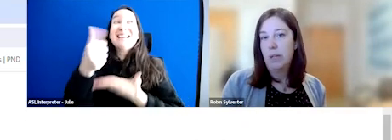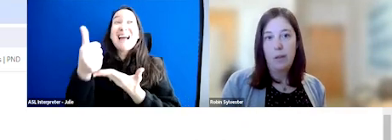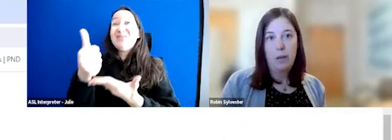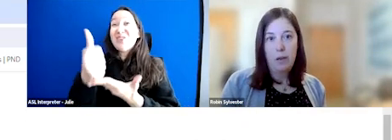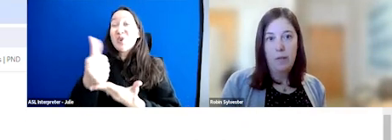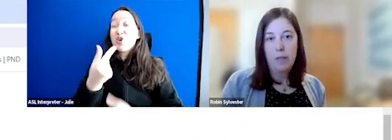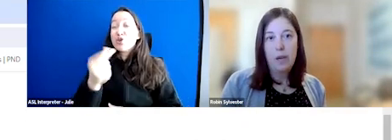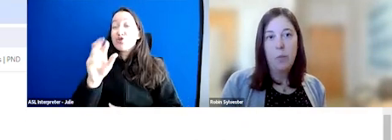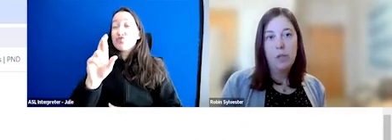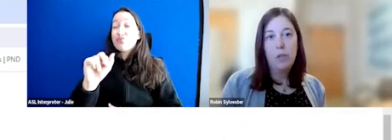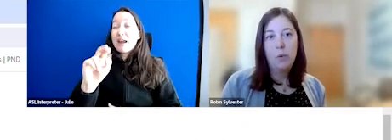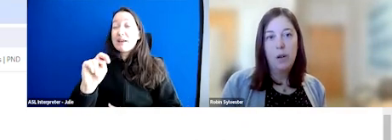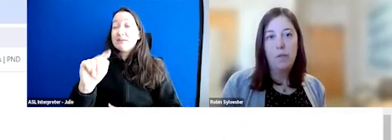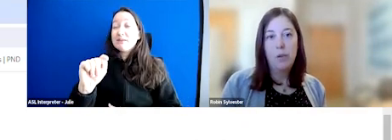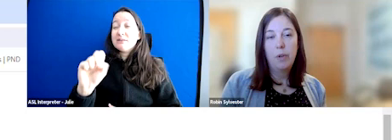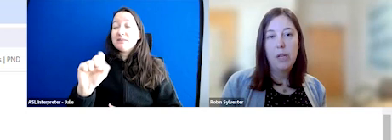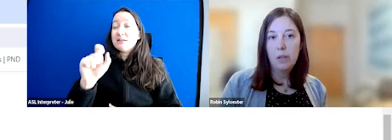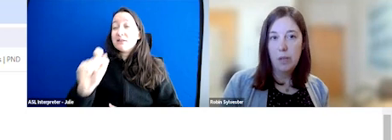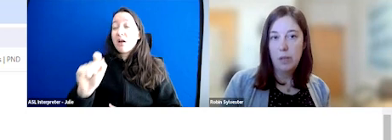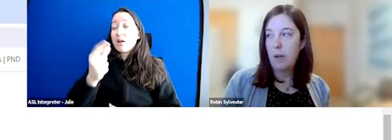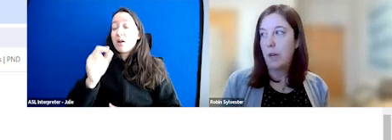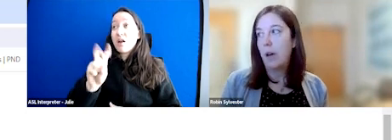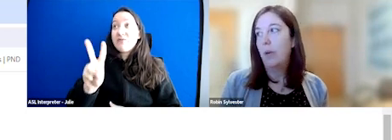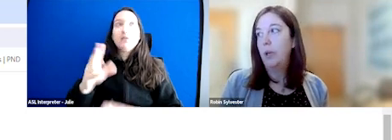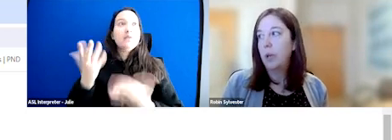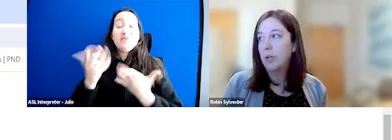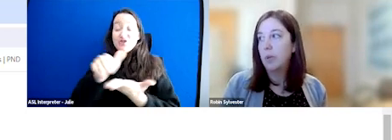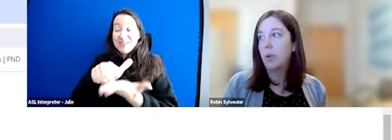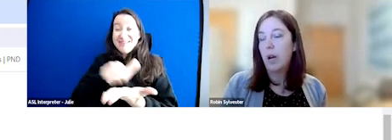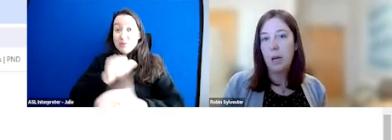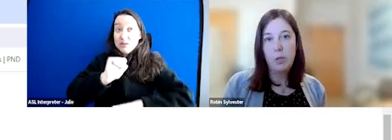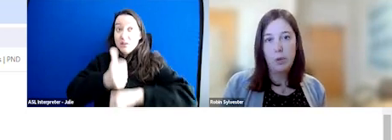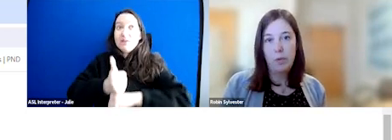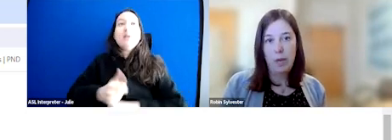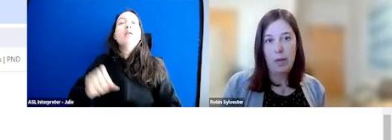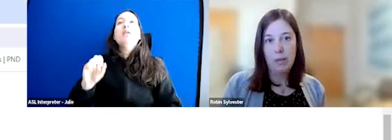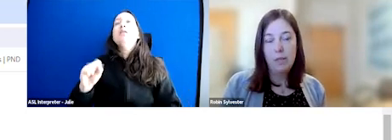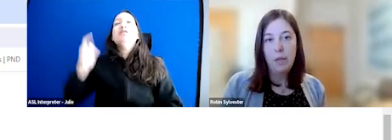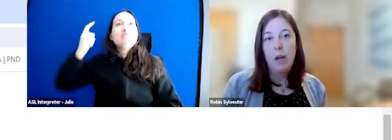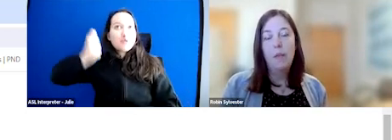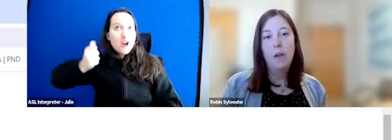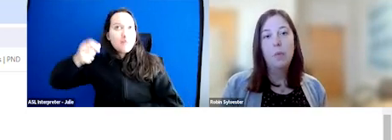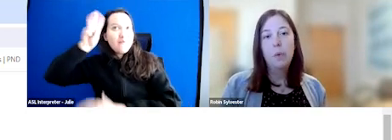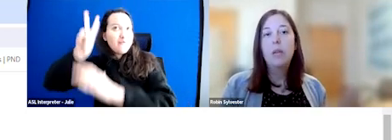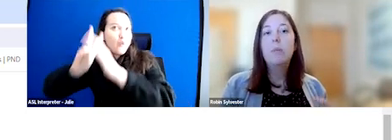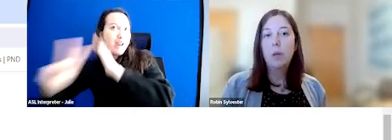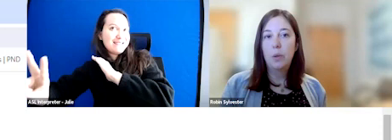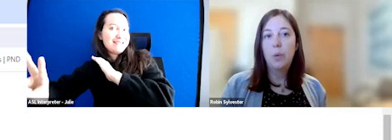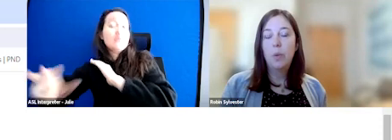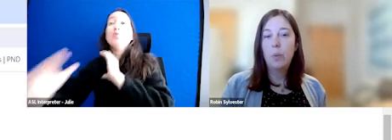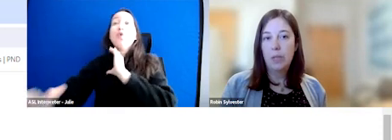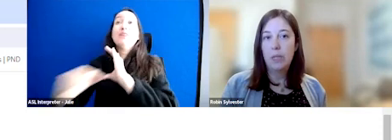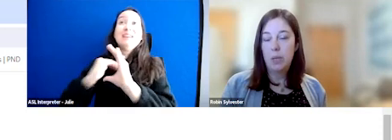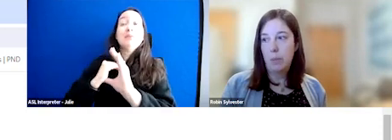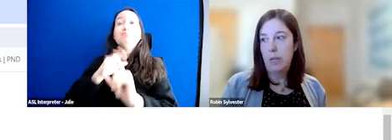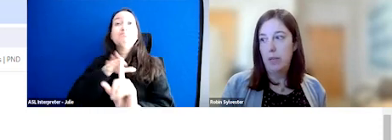about grants.gov is that once you have created a grants.gov account, you can subscribe to a forecast and then it will email